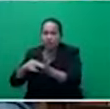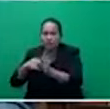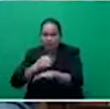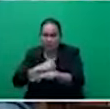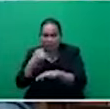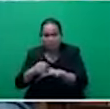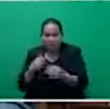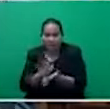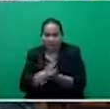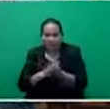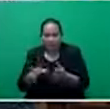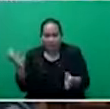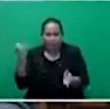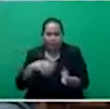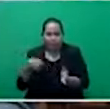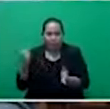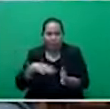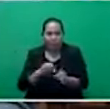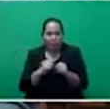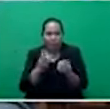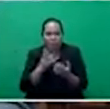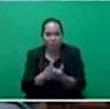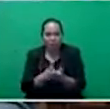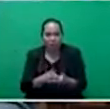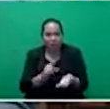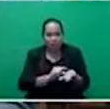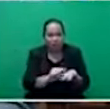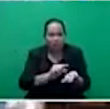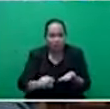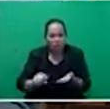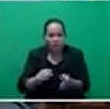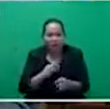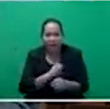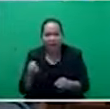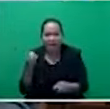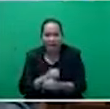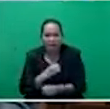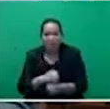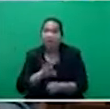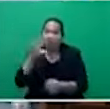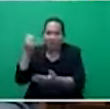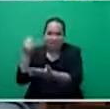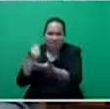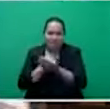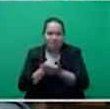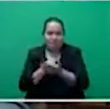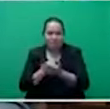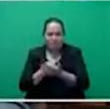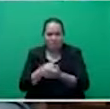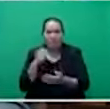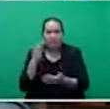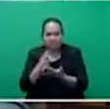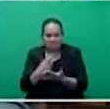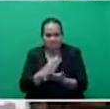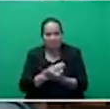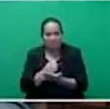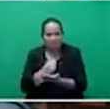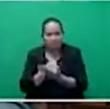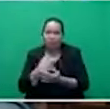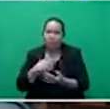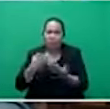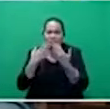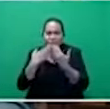social welfare. They're happy with the fact that we're rolling out unemployment benefits, also gave us budget support. They also gave us budget support, and we very much appreciate